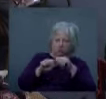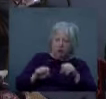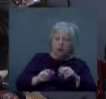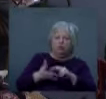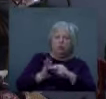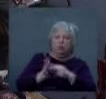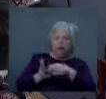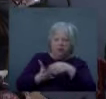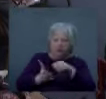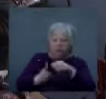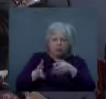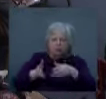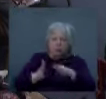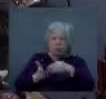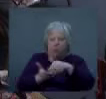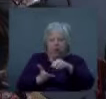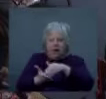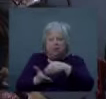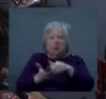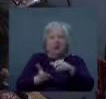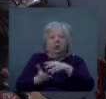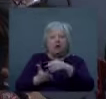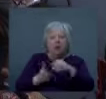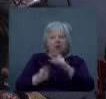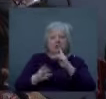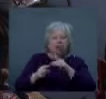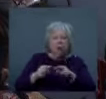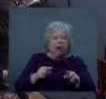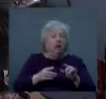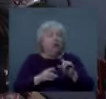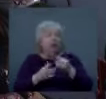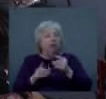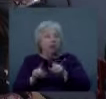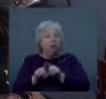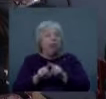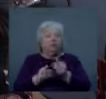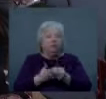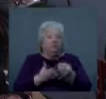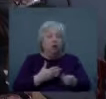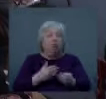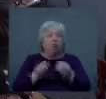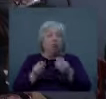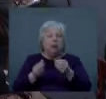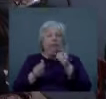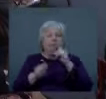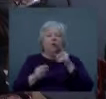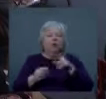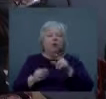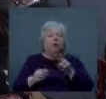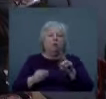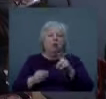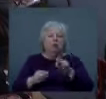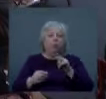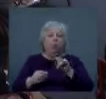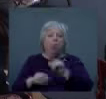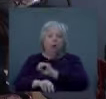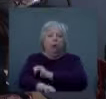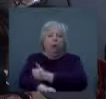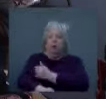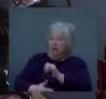in drainage and all that. And also to purchase land for the Little Rock Port Authority. It was a number of different things. It was a million? Is that the